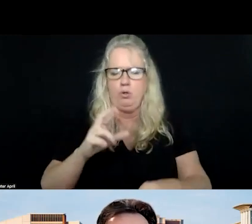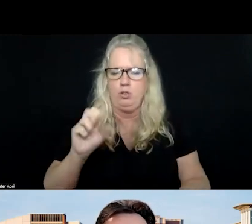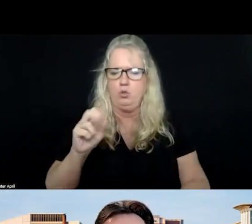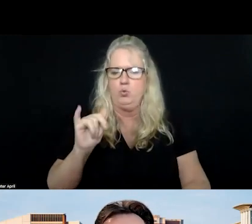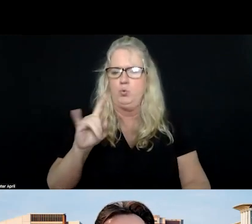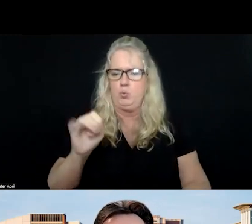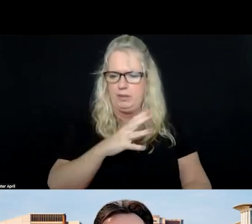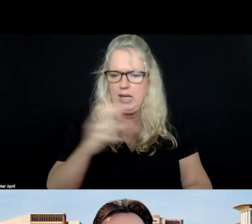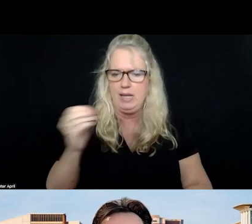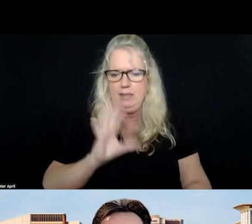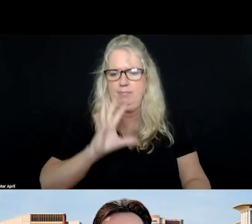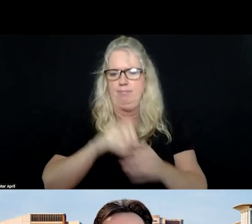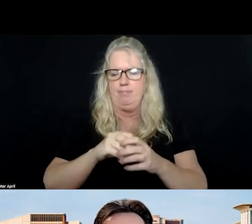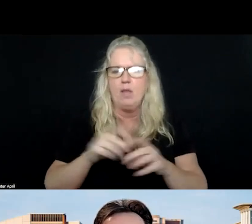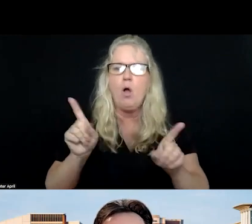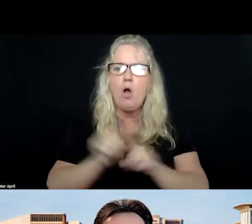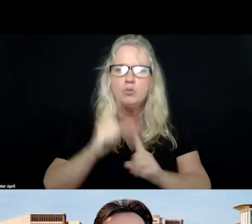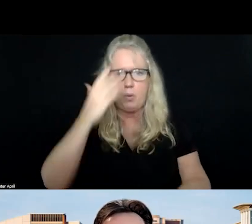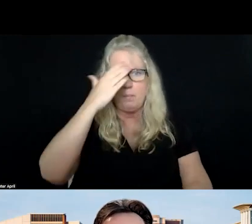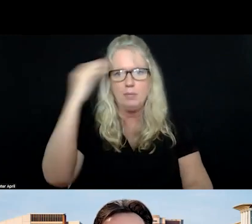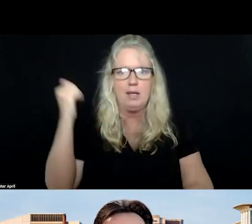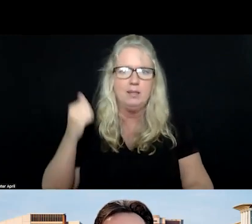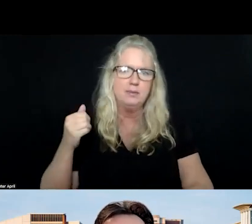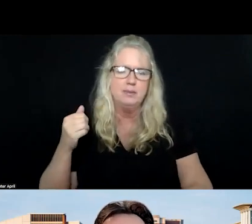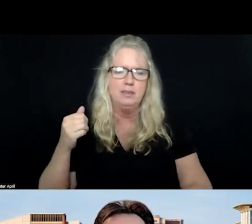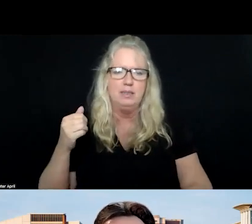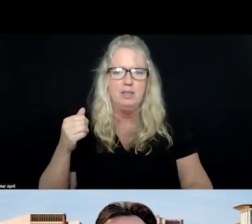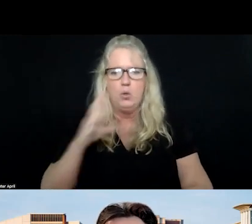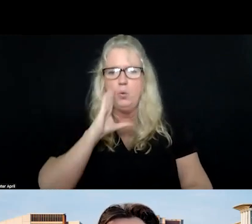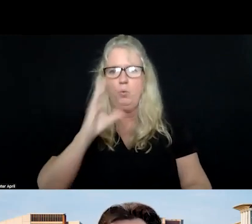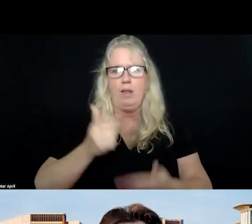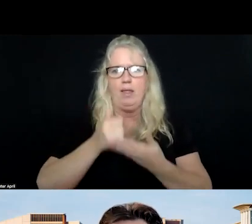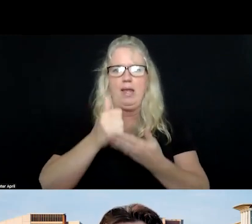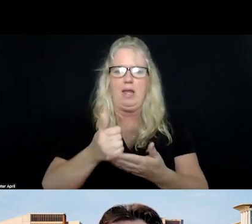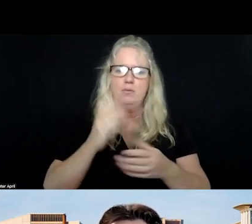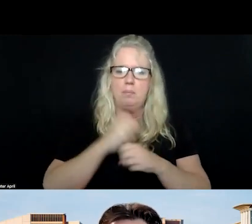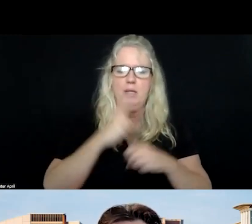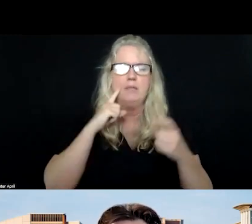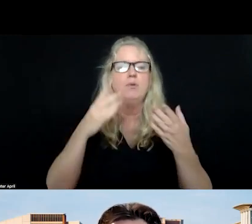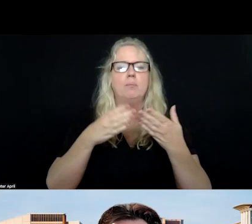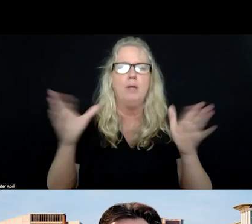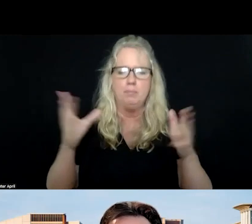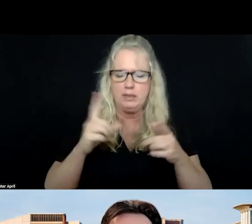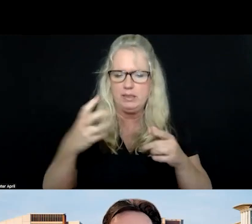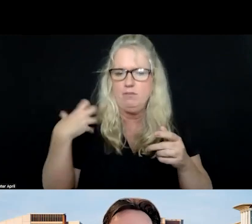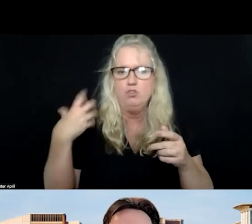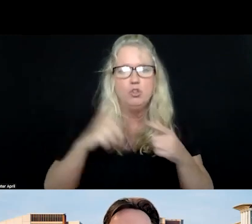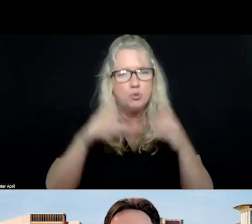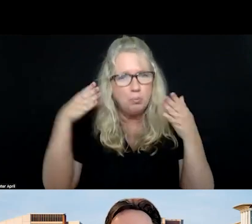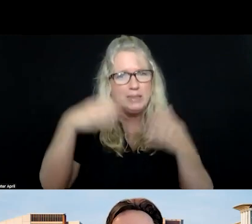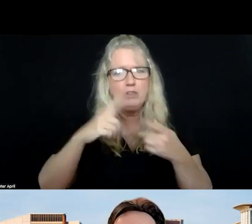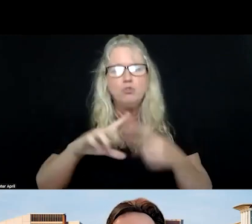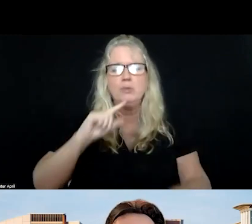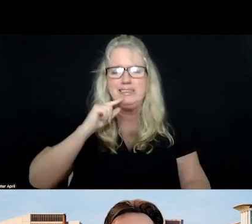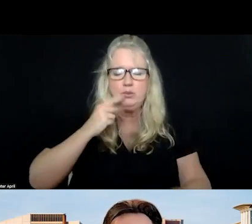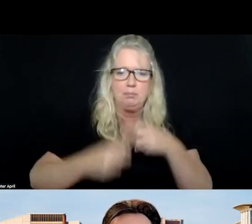participate, but also because they are, this will help make public officials pay attention to a serious problem.